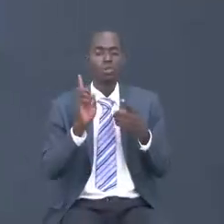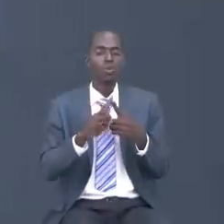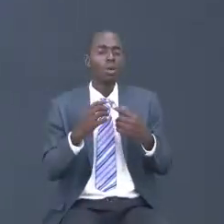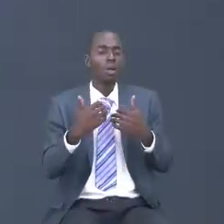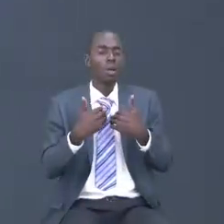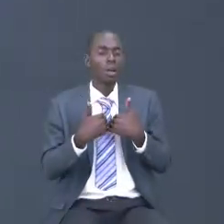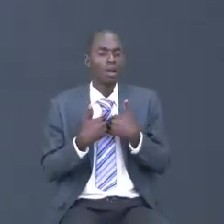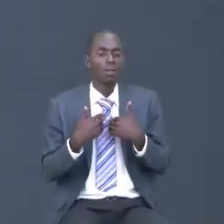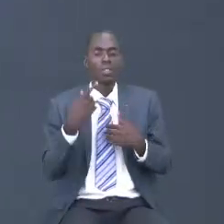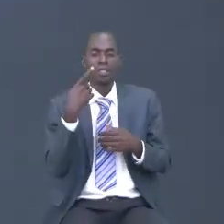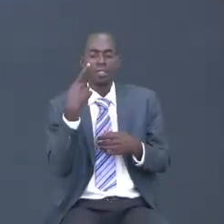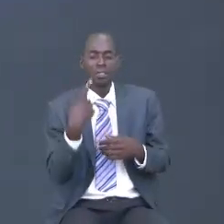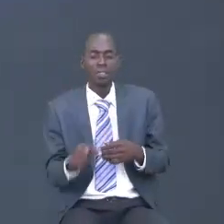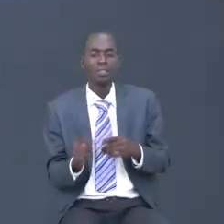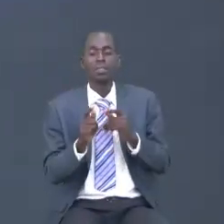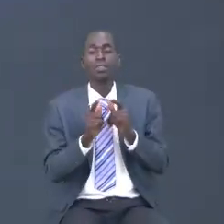the